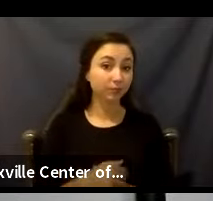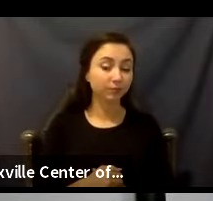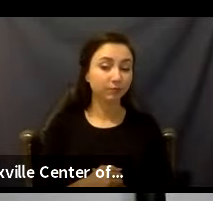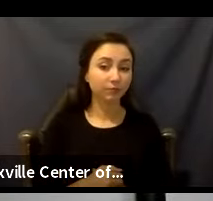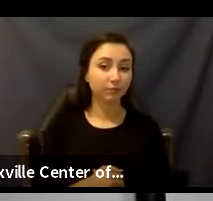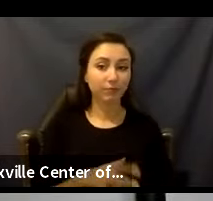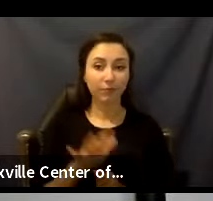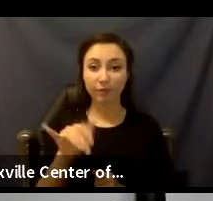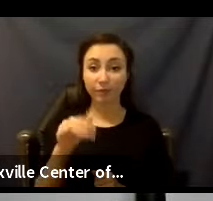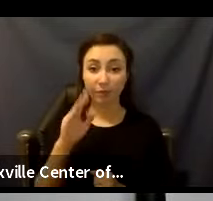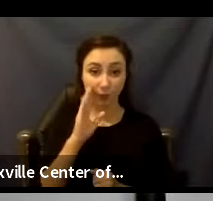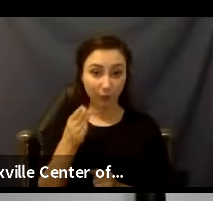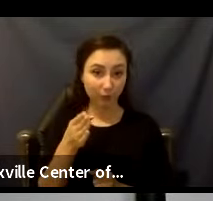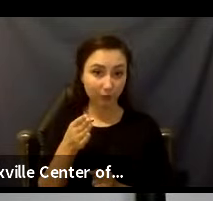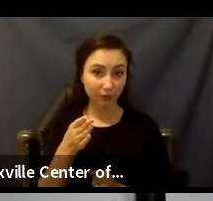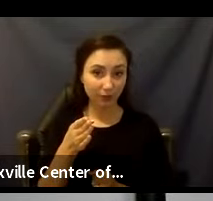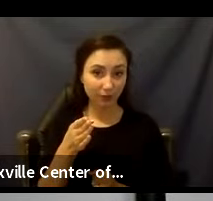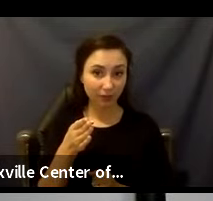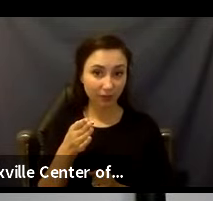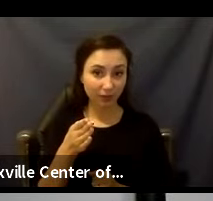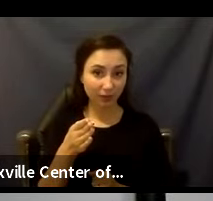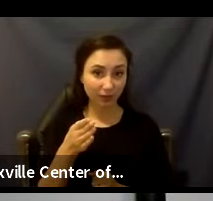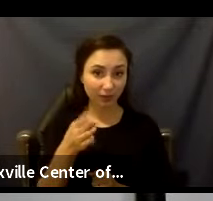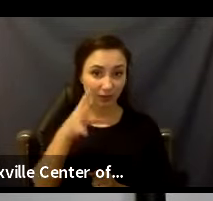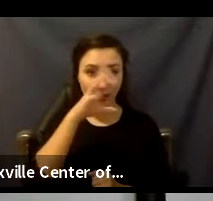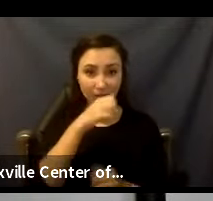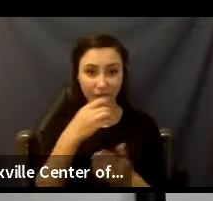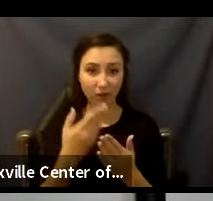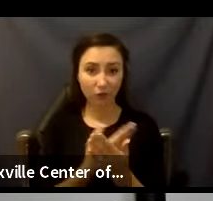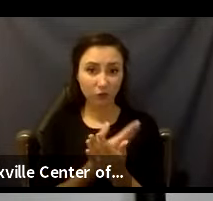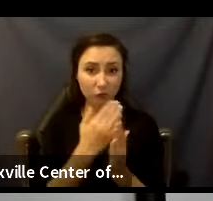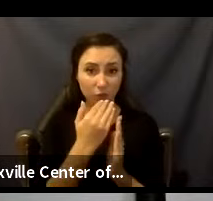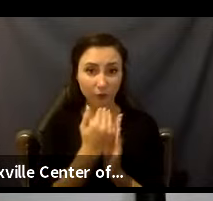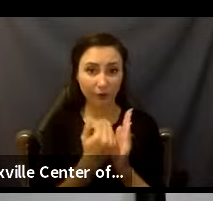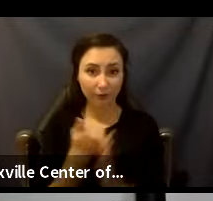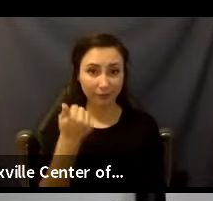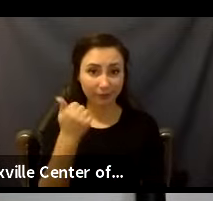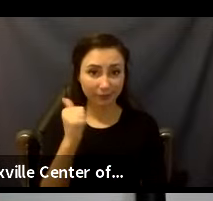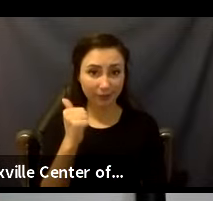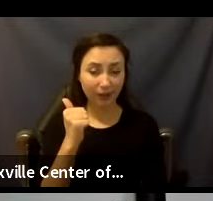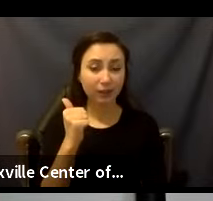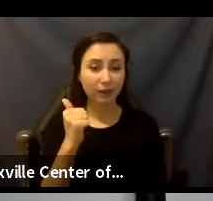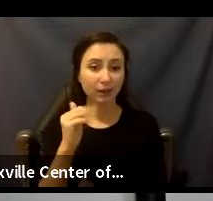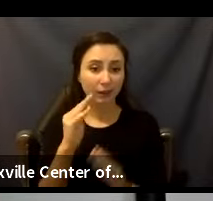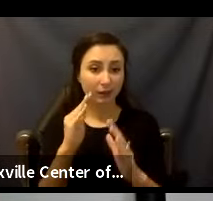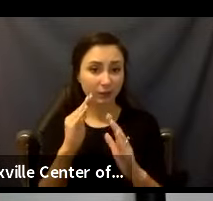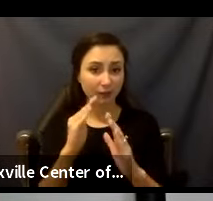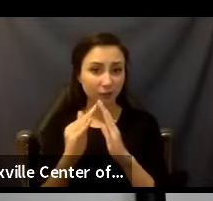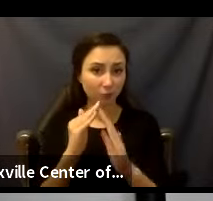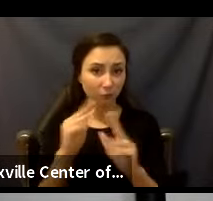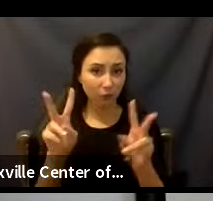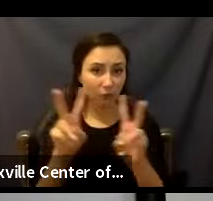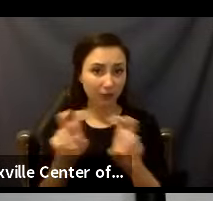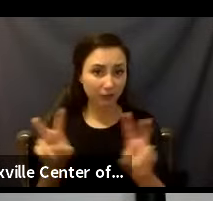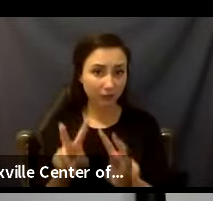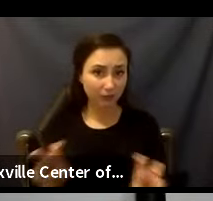And that will be, I guess, new item 10, community assessment. Dr. Buchanan?